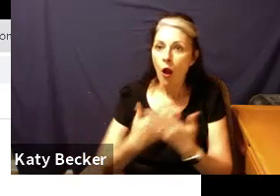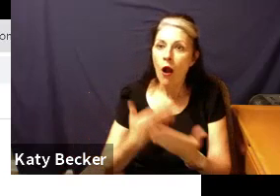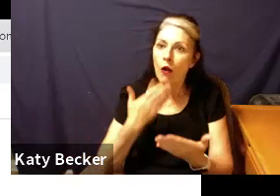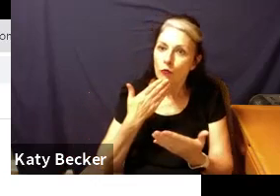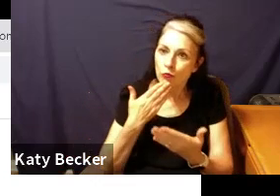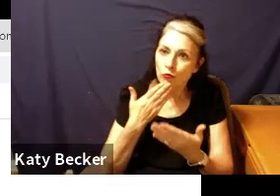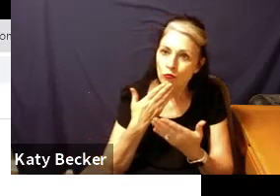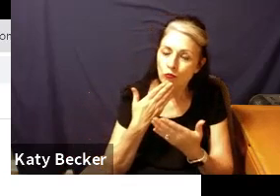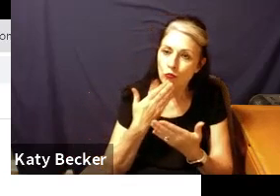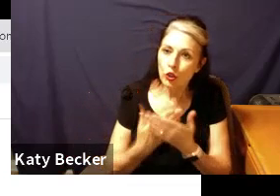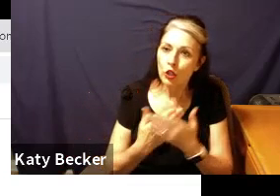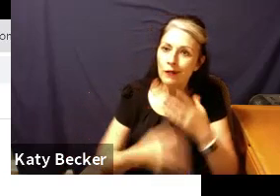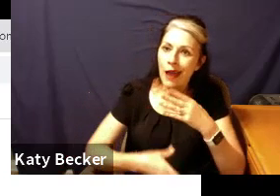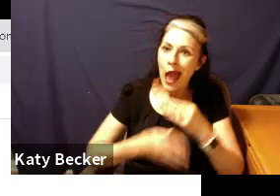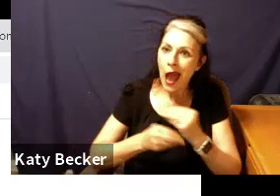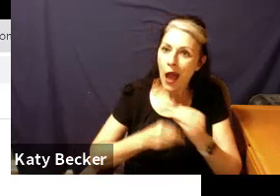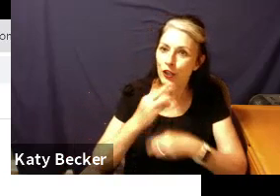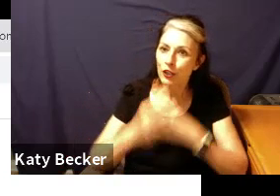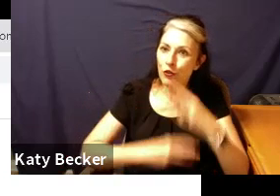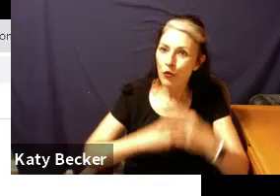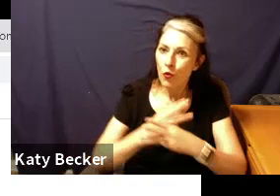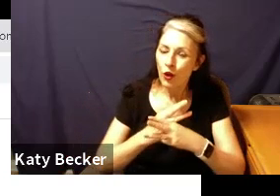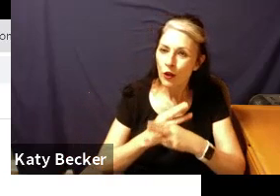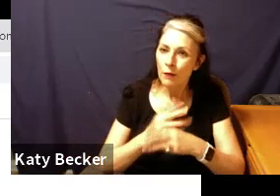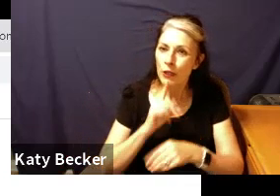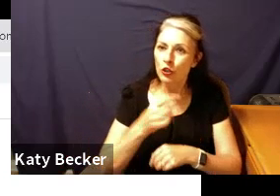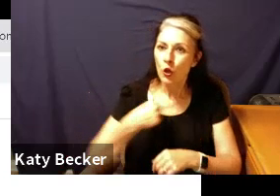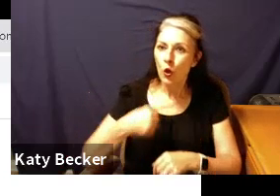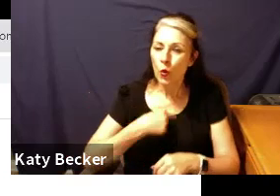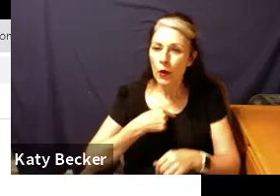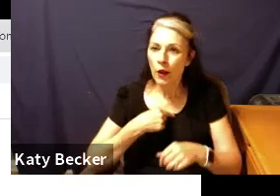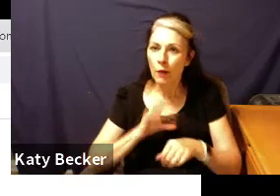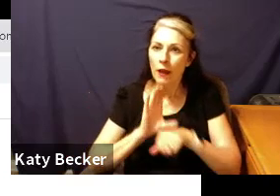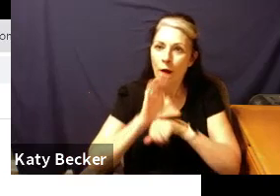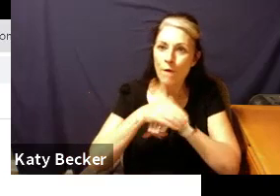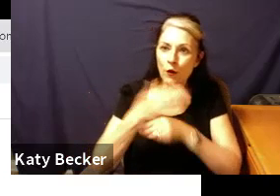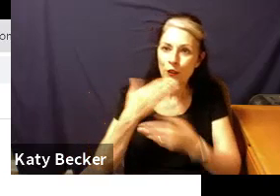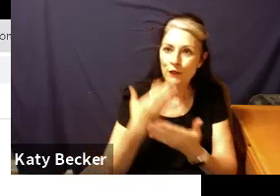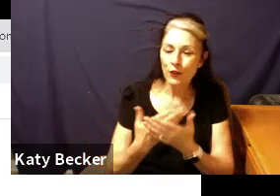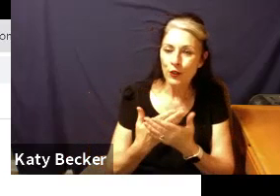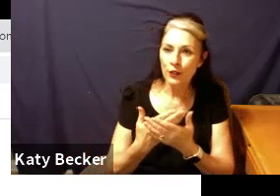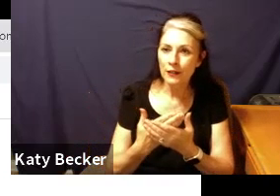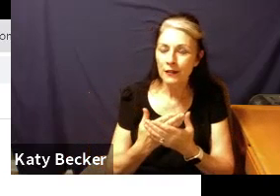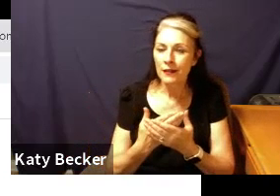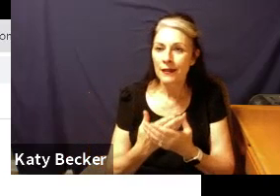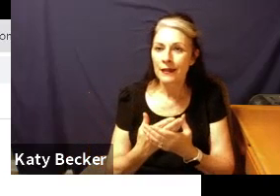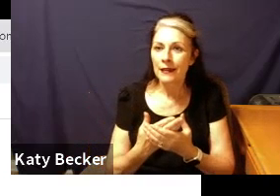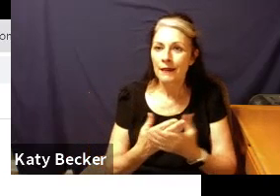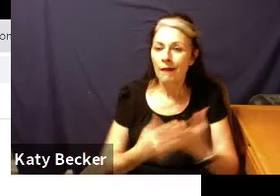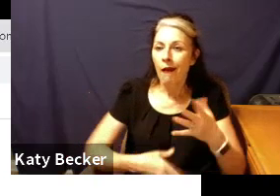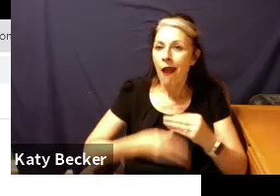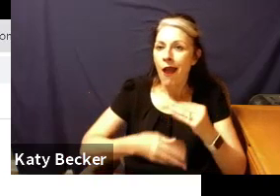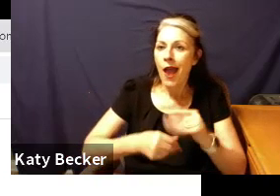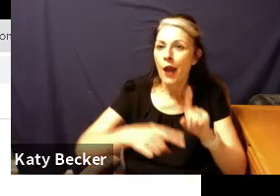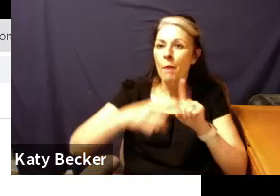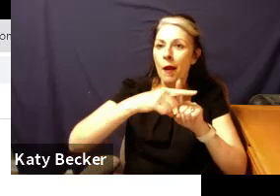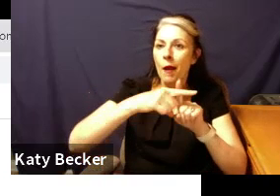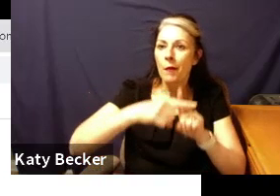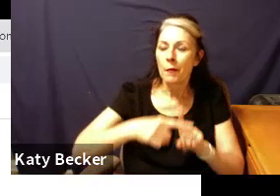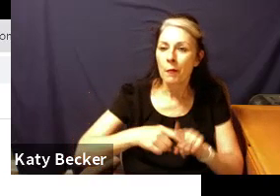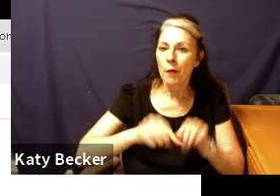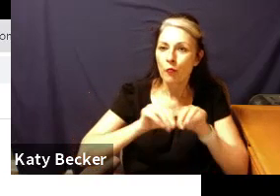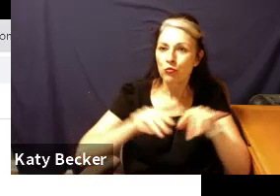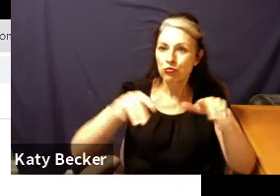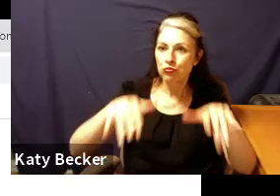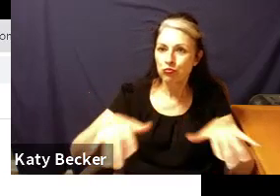world. And so we want to make sure that we are being a force of good and putting as much positivity out there as we